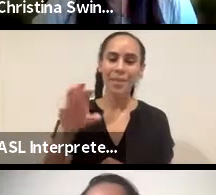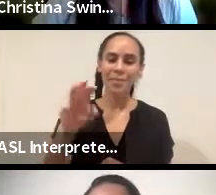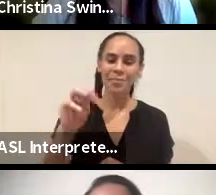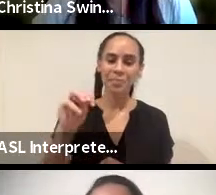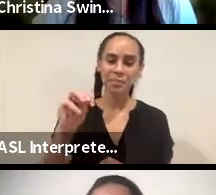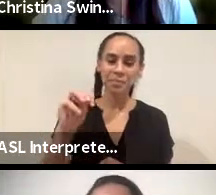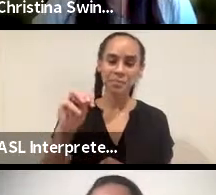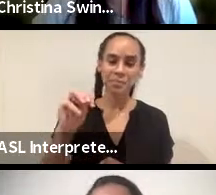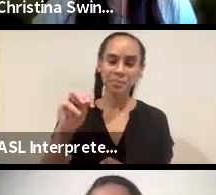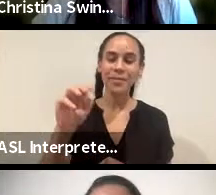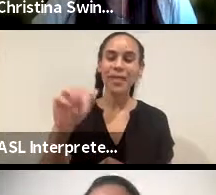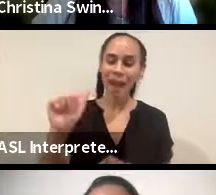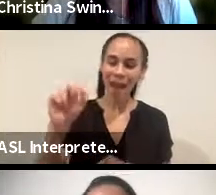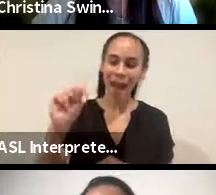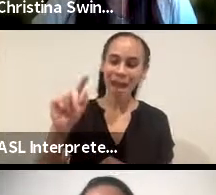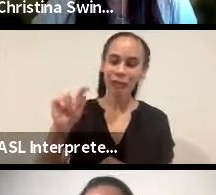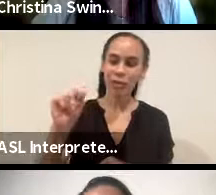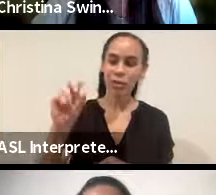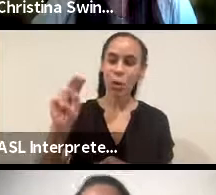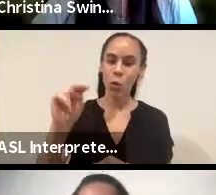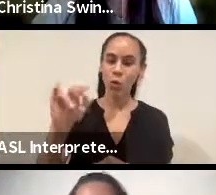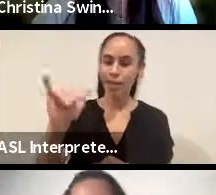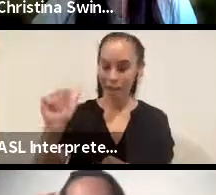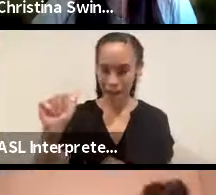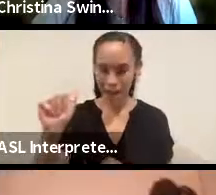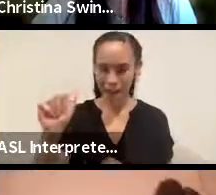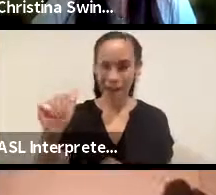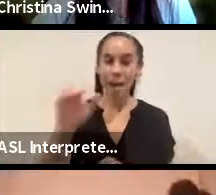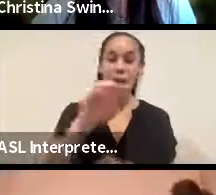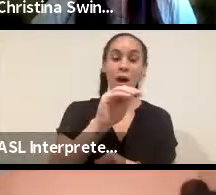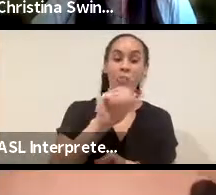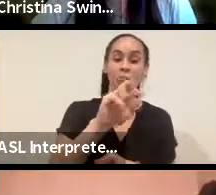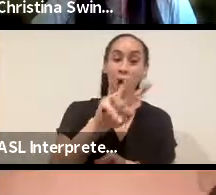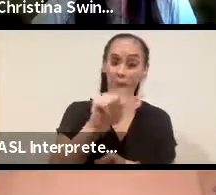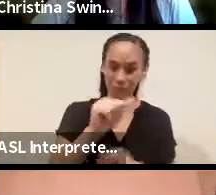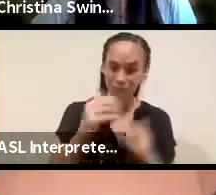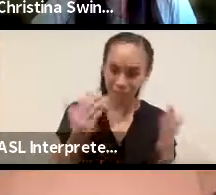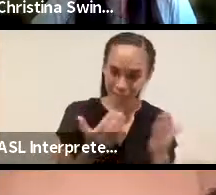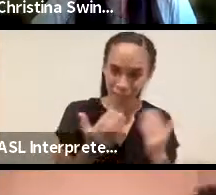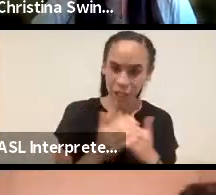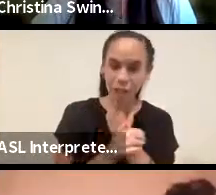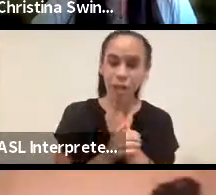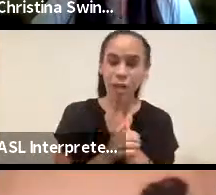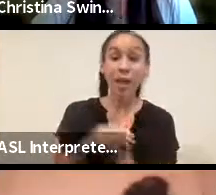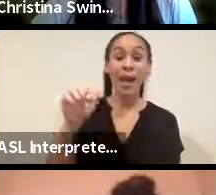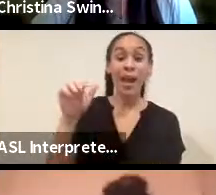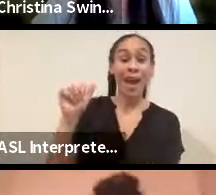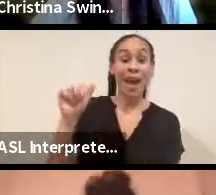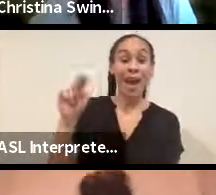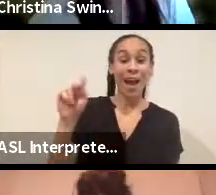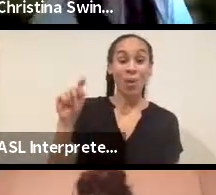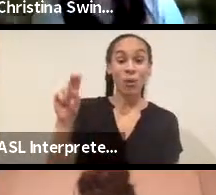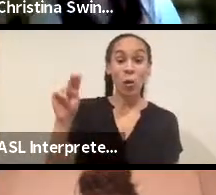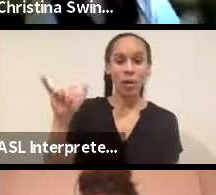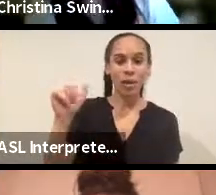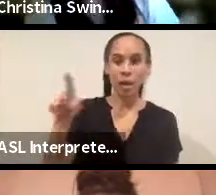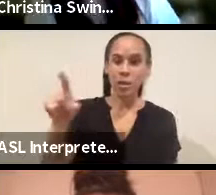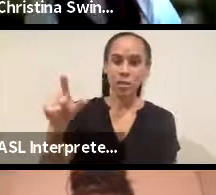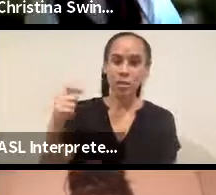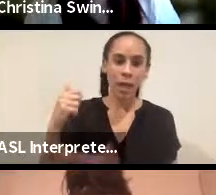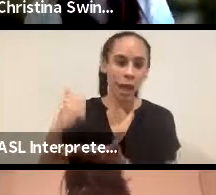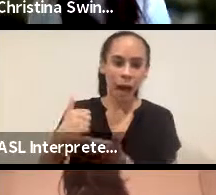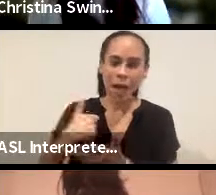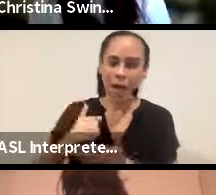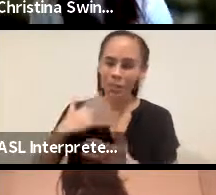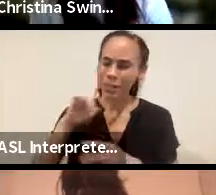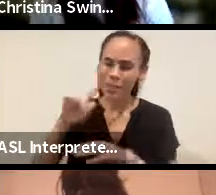recognize Antonia. And Antonia has definitely helped me in the wee hours of the morning get